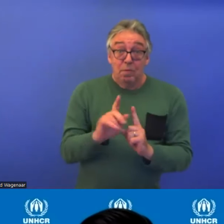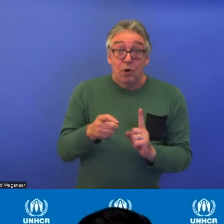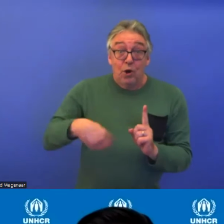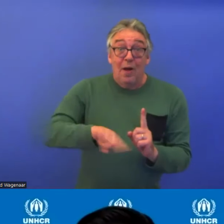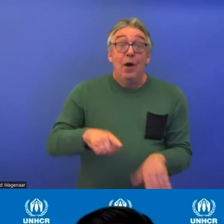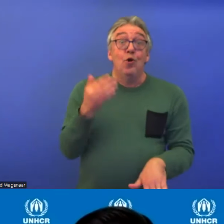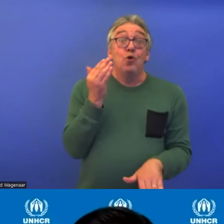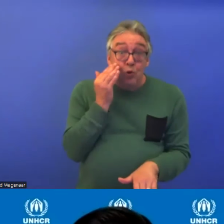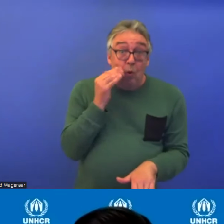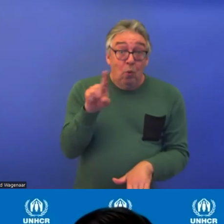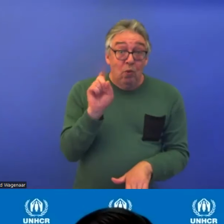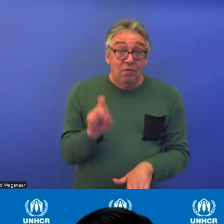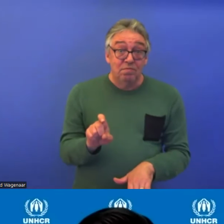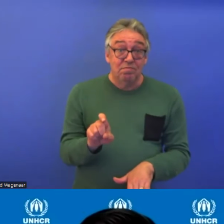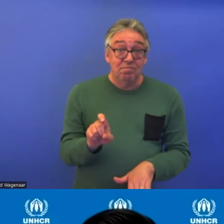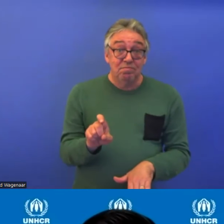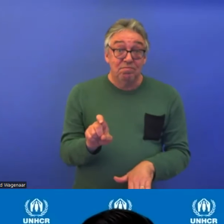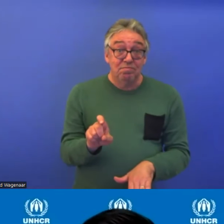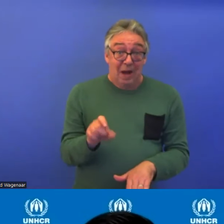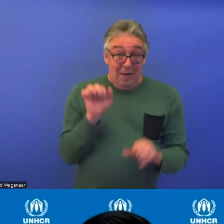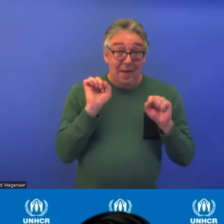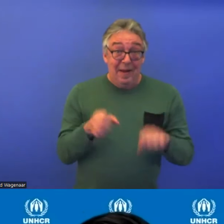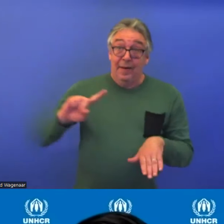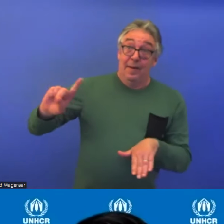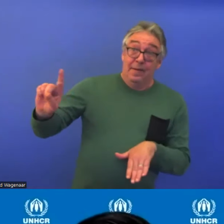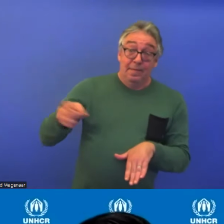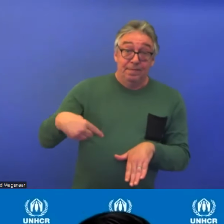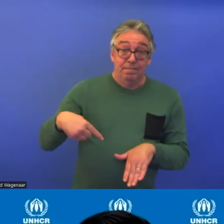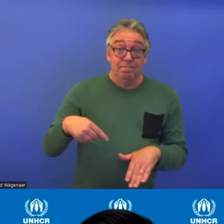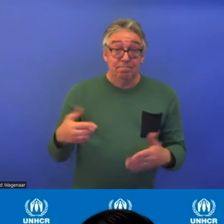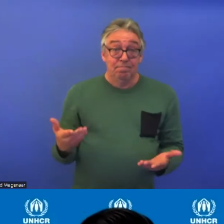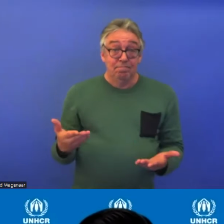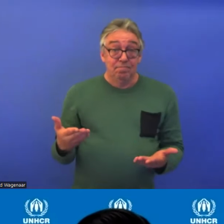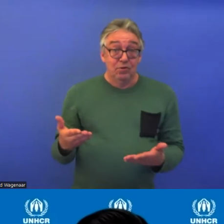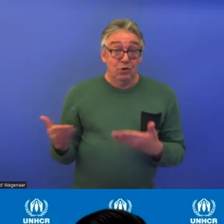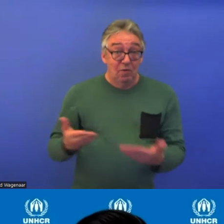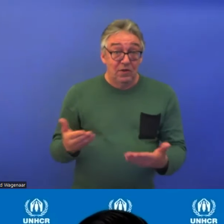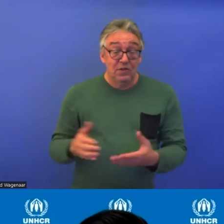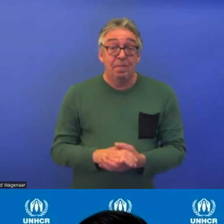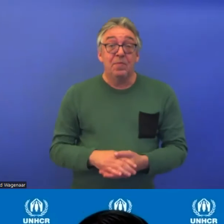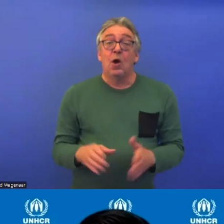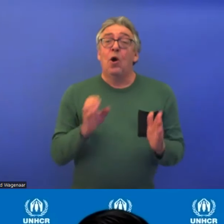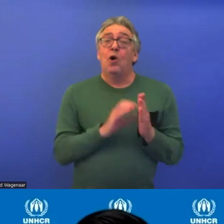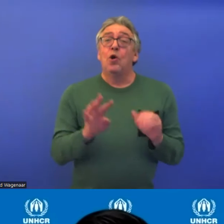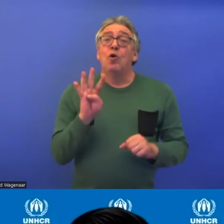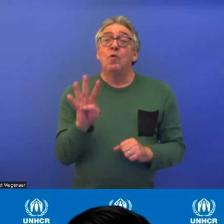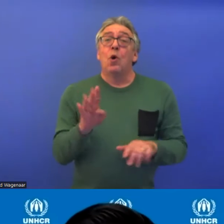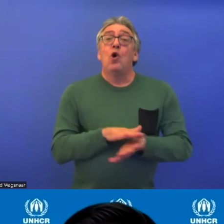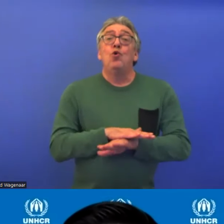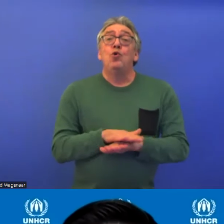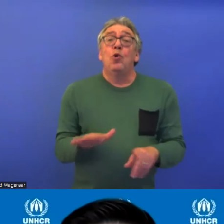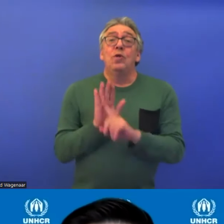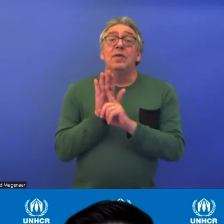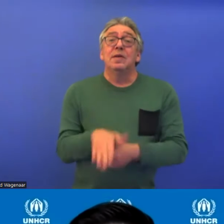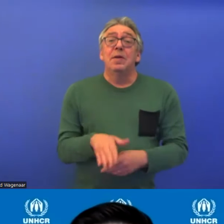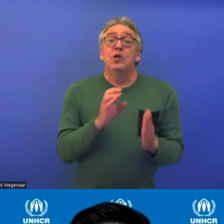can appreciate it and action it? Under Article 4 on equality and non-discrimination, just a couple of example questions we